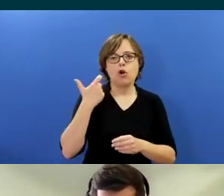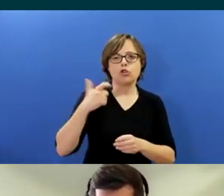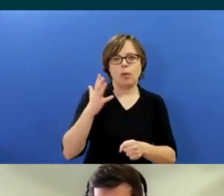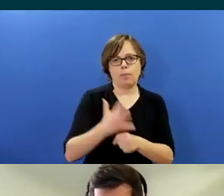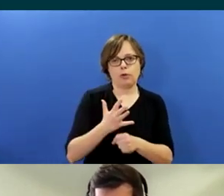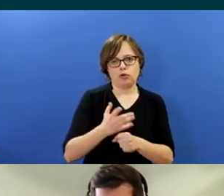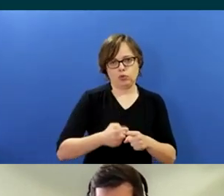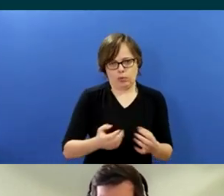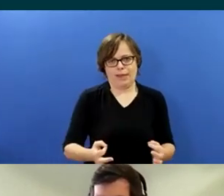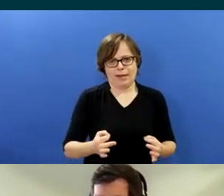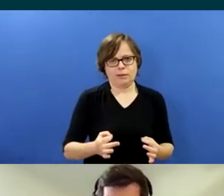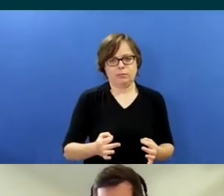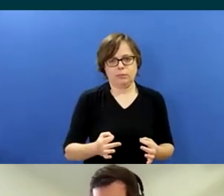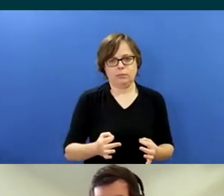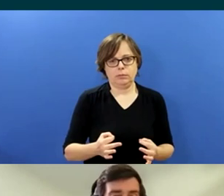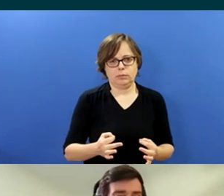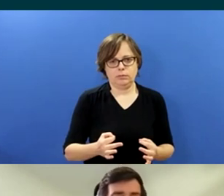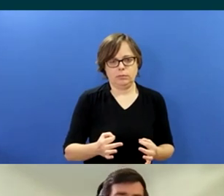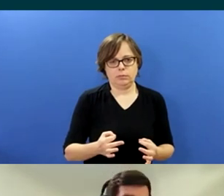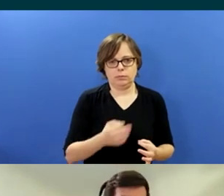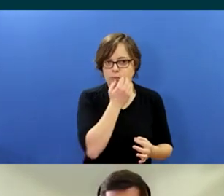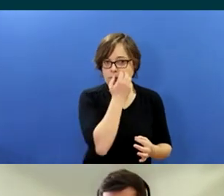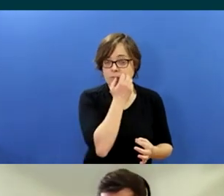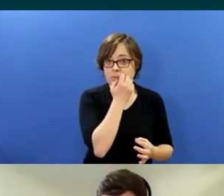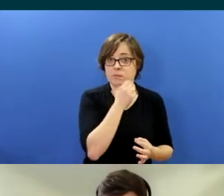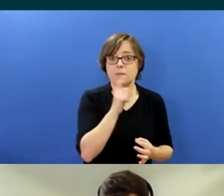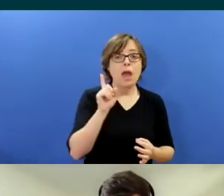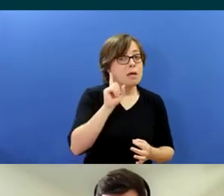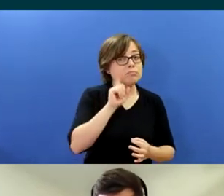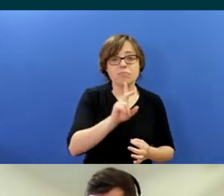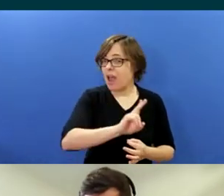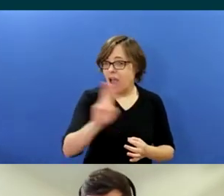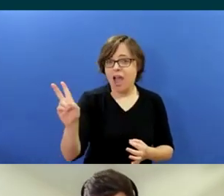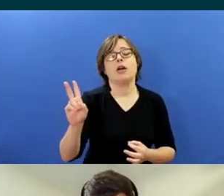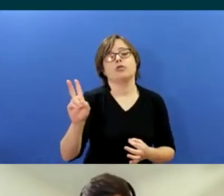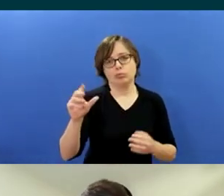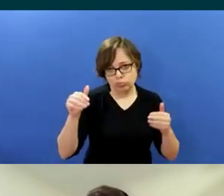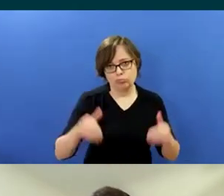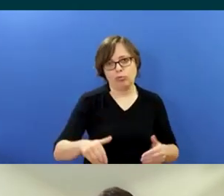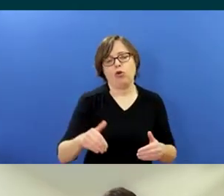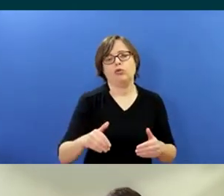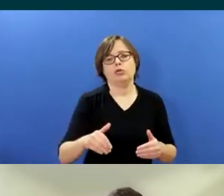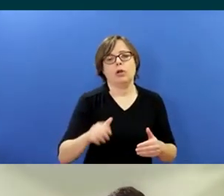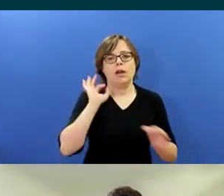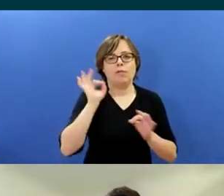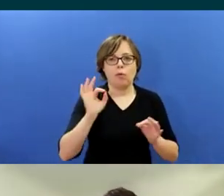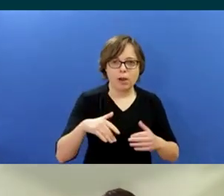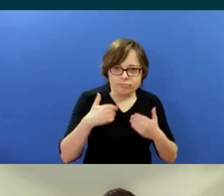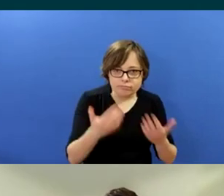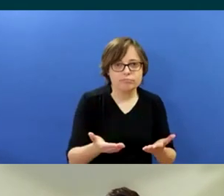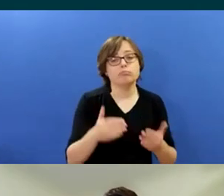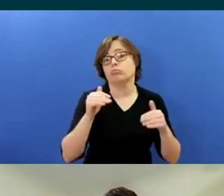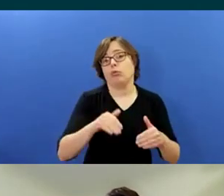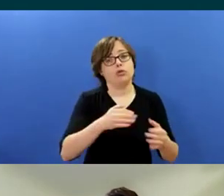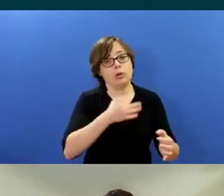administration, and anyone can post information or ask a question in this community. We also included a